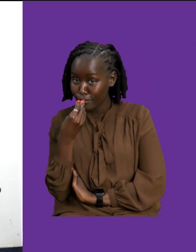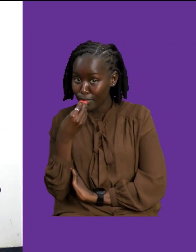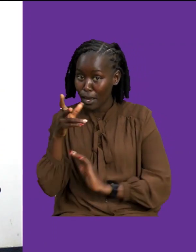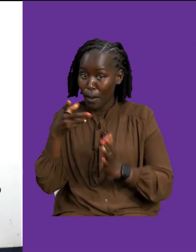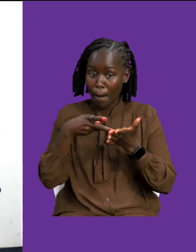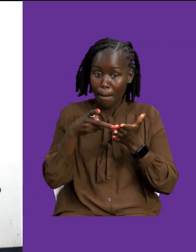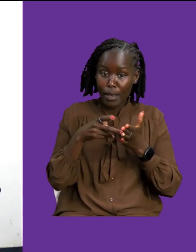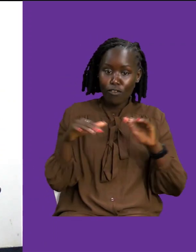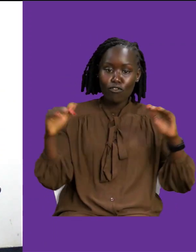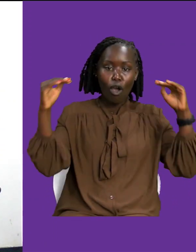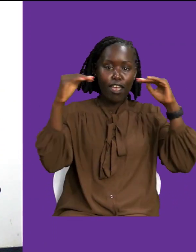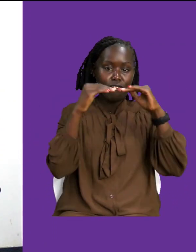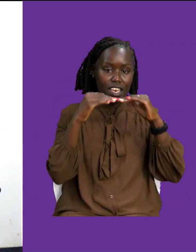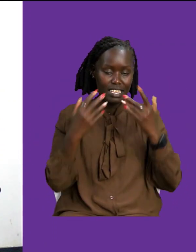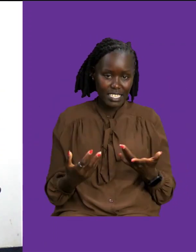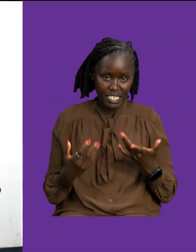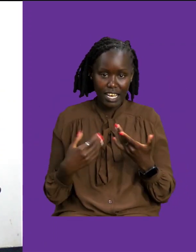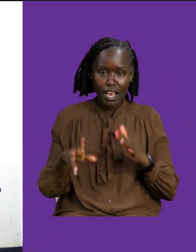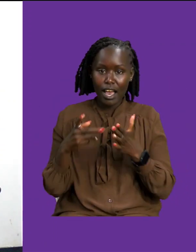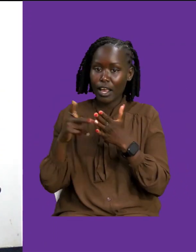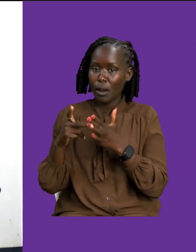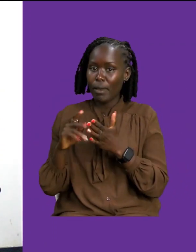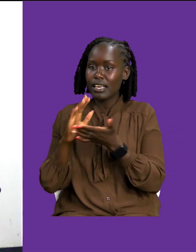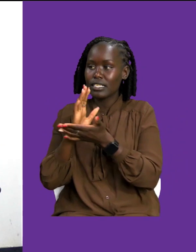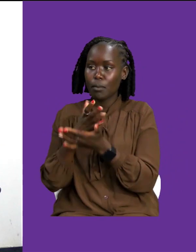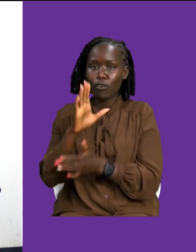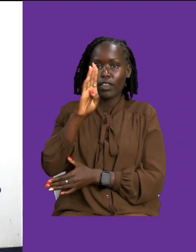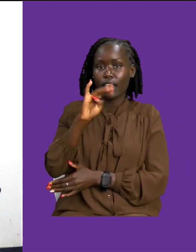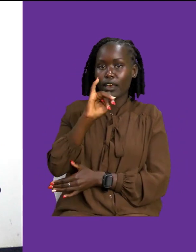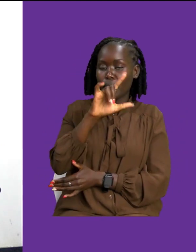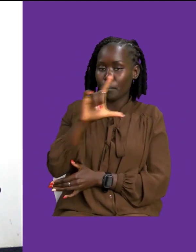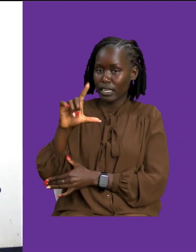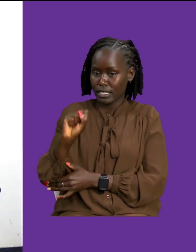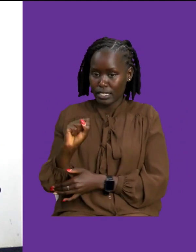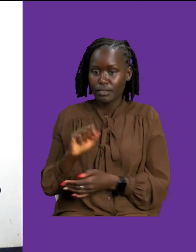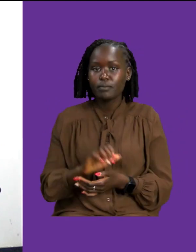paying for events, and paying some of their bills